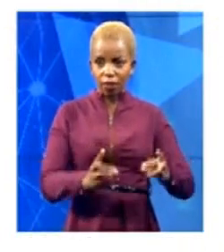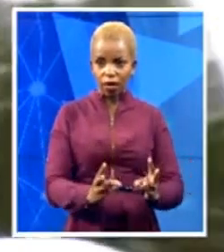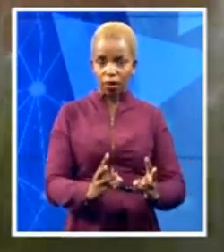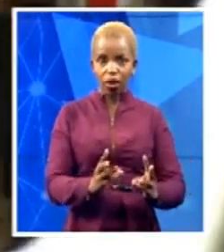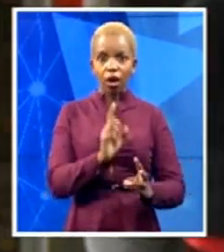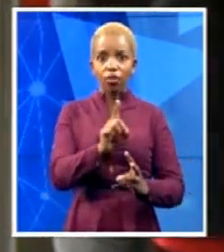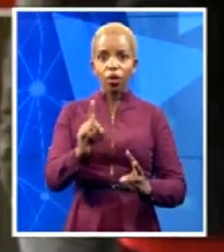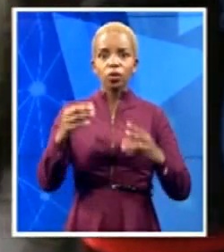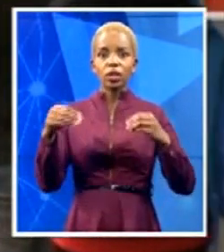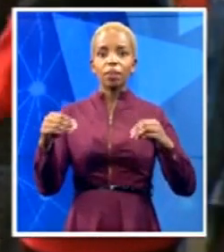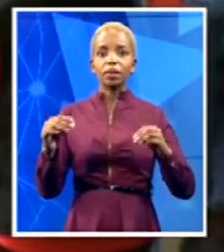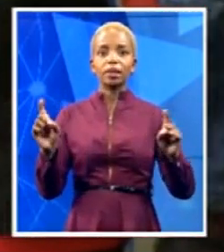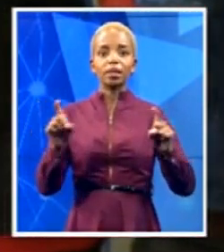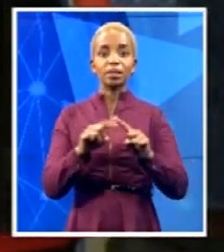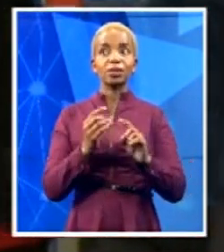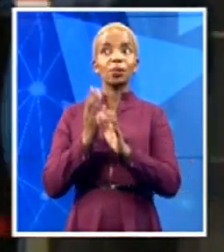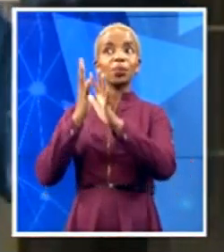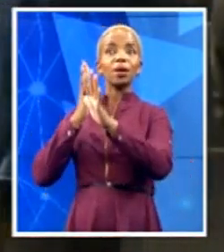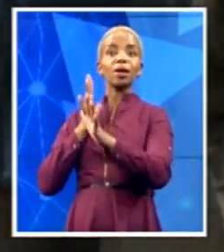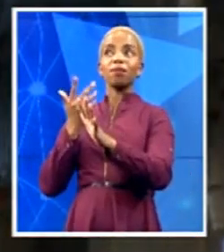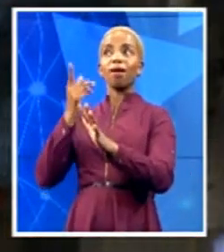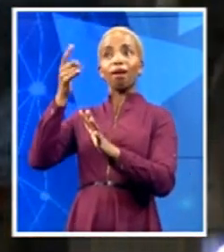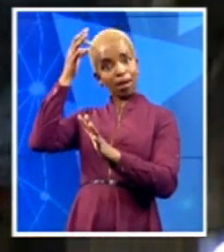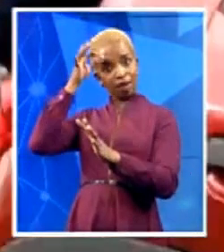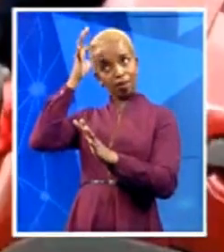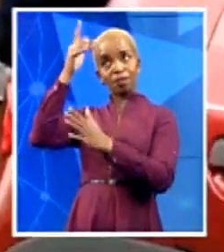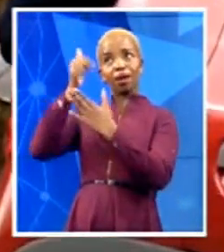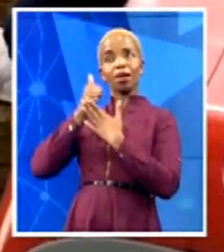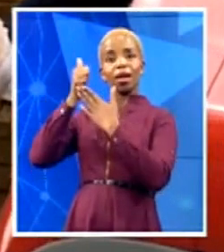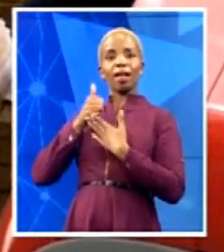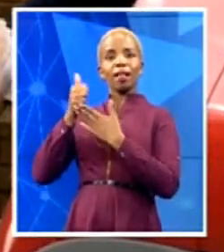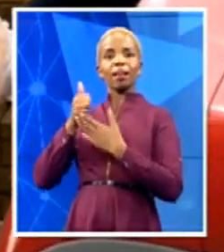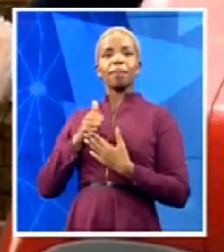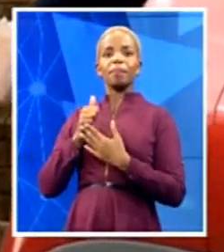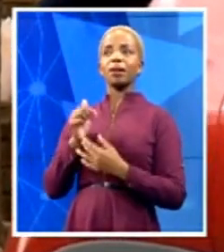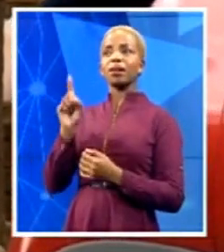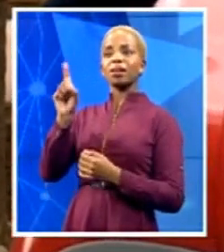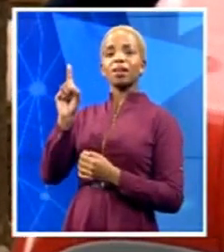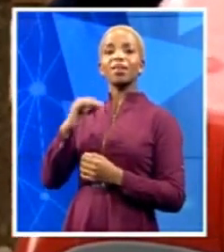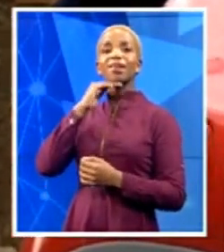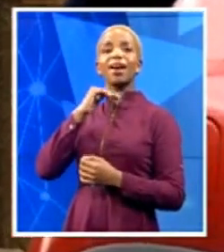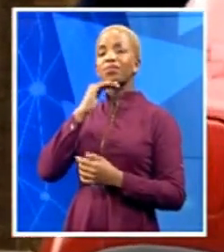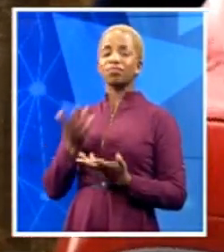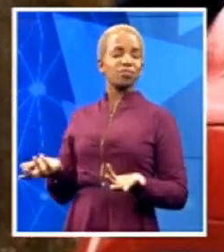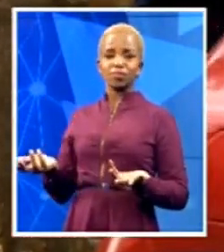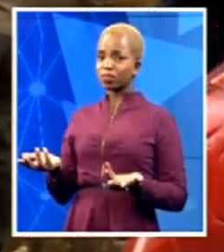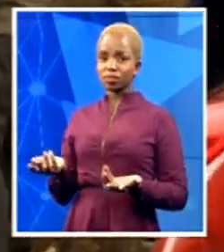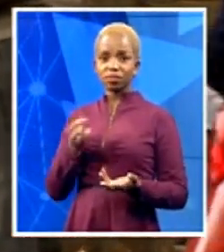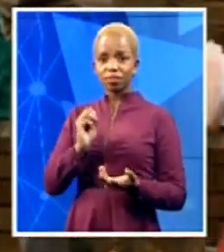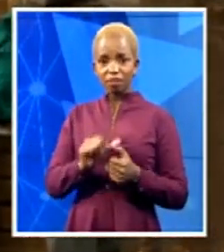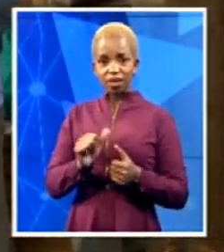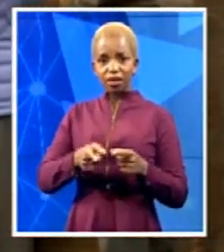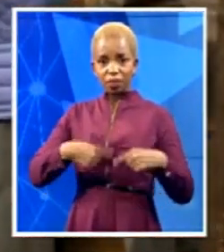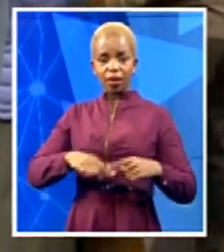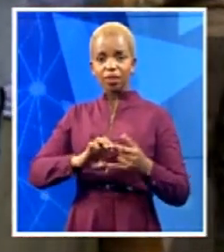assistance and the measures that the government has put in, which is not going to be enough anyway, let's try and do all of that, because it's the ecosystem that we